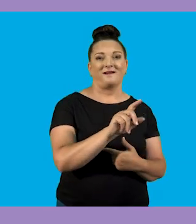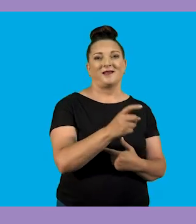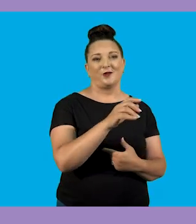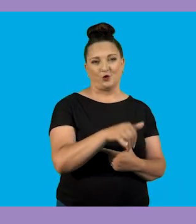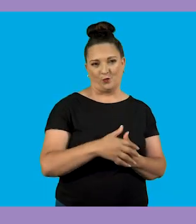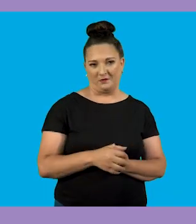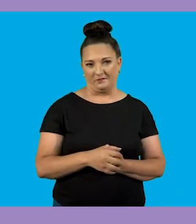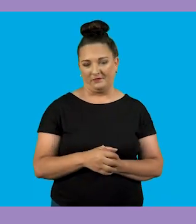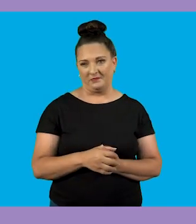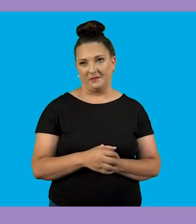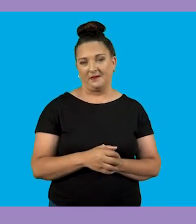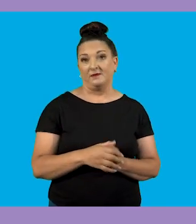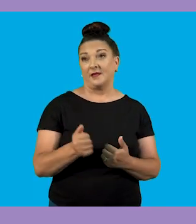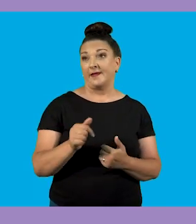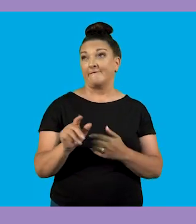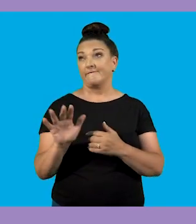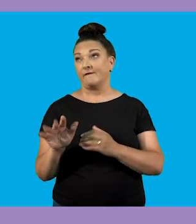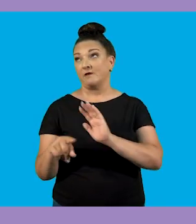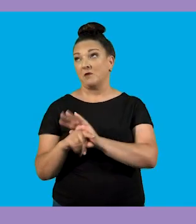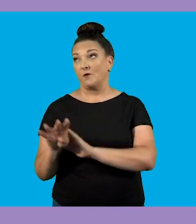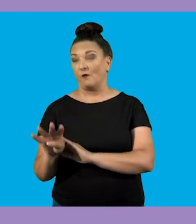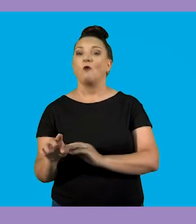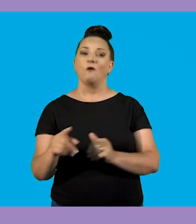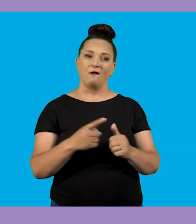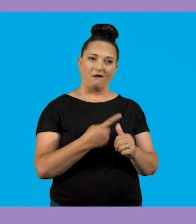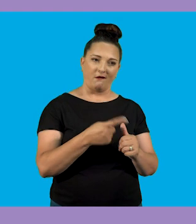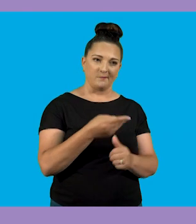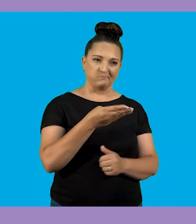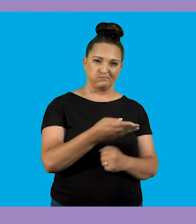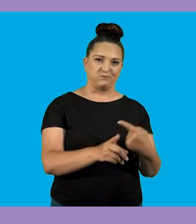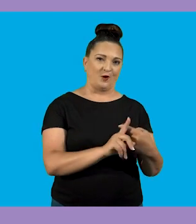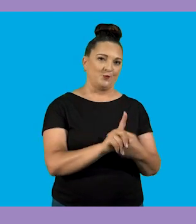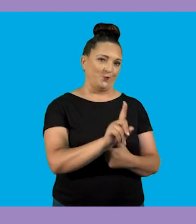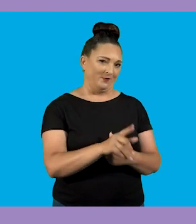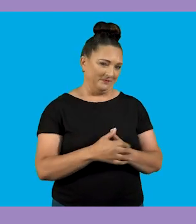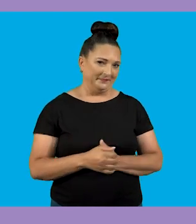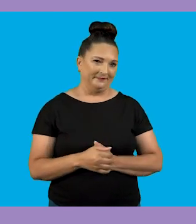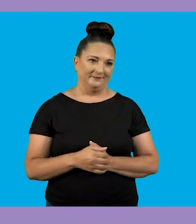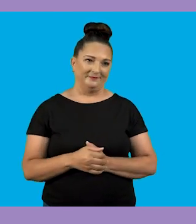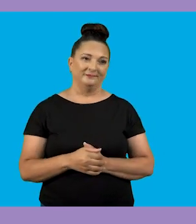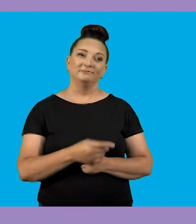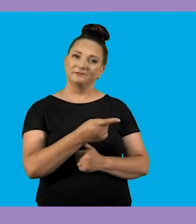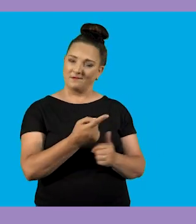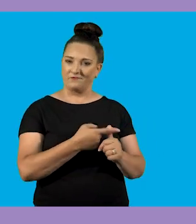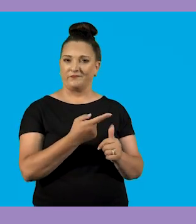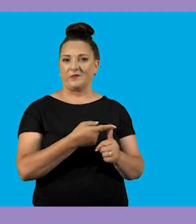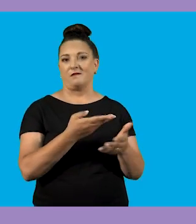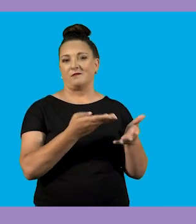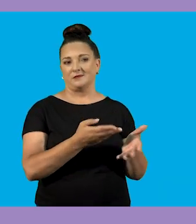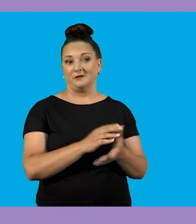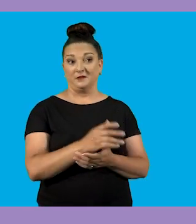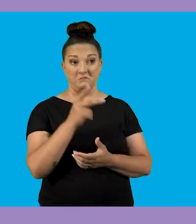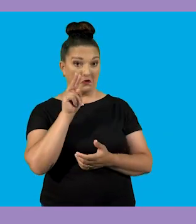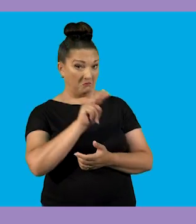And then we have 5 minus 4, that leaves us with a positive 1. And that is our